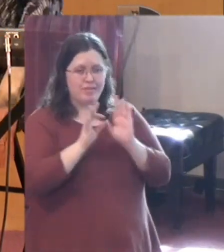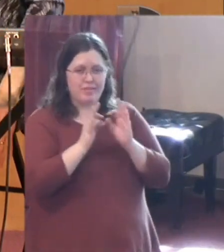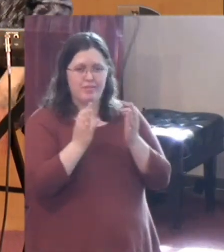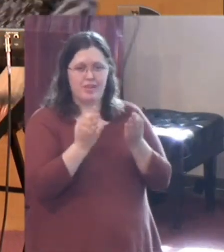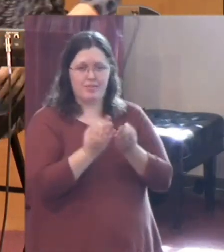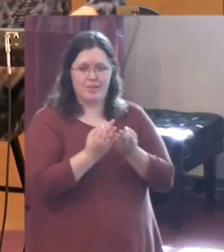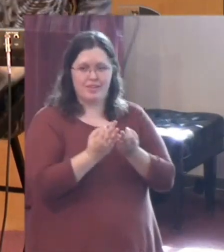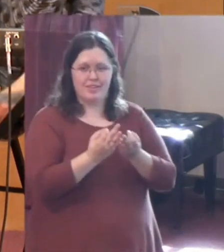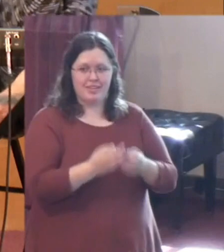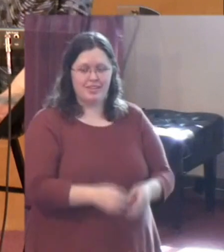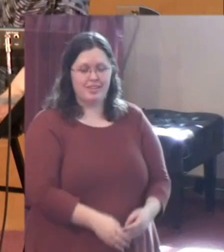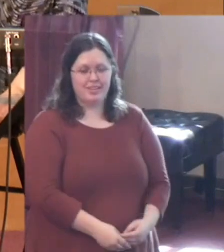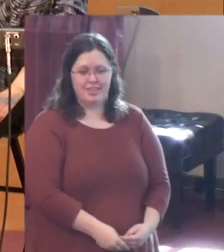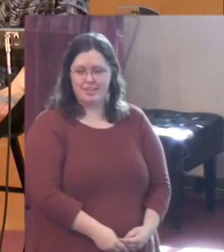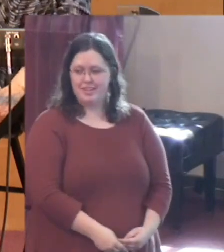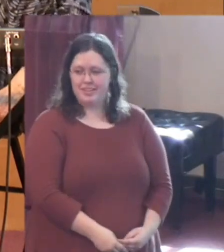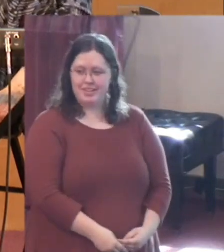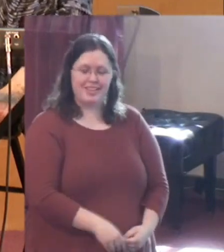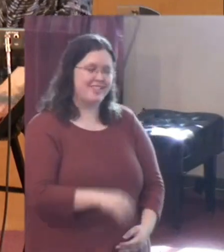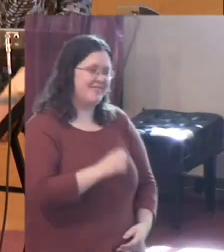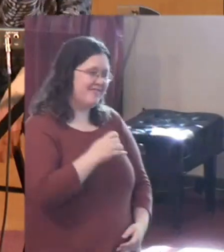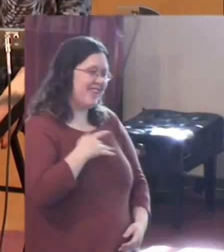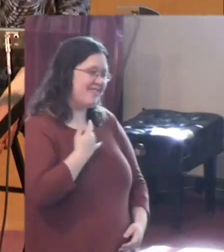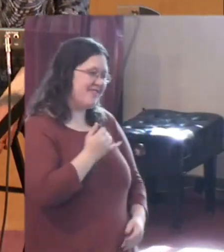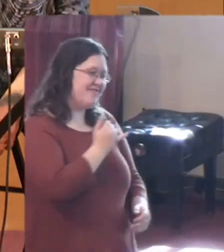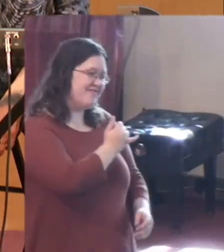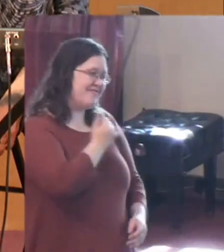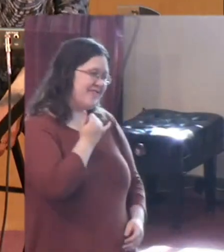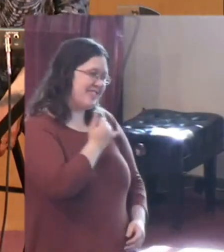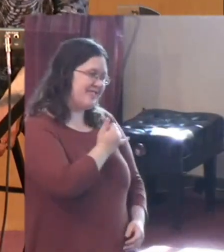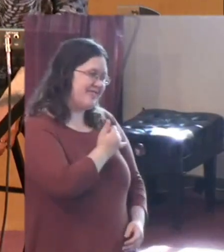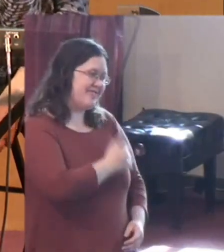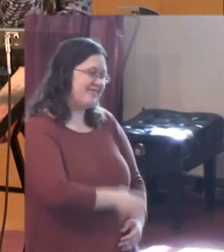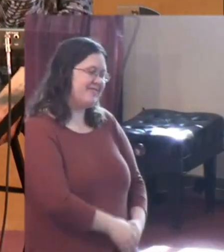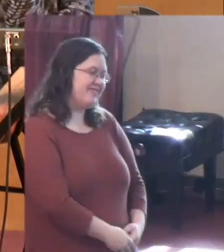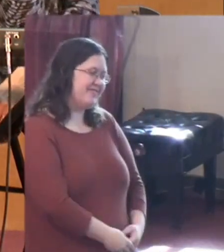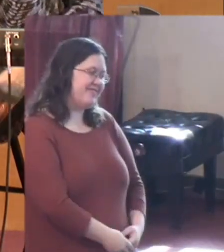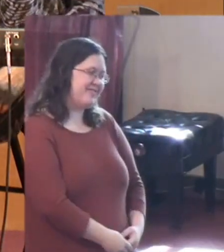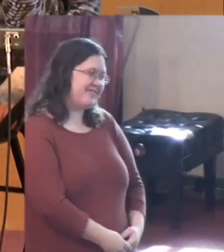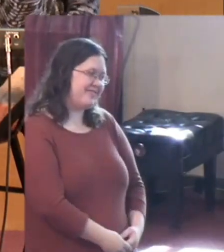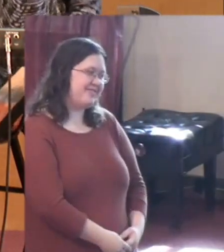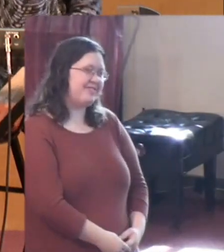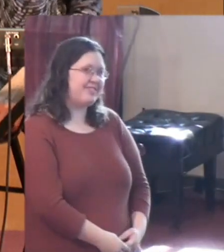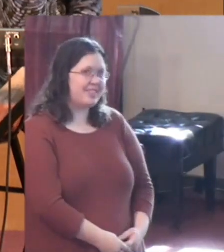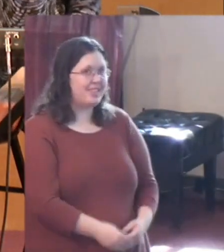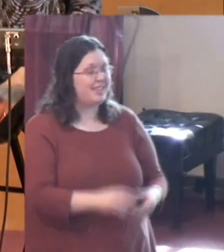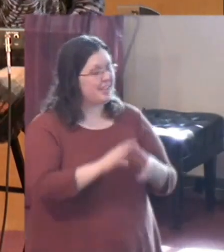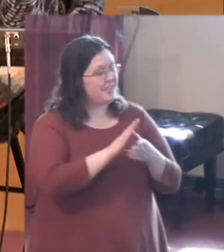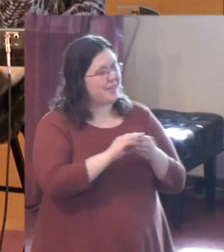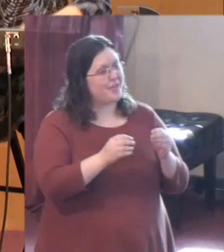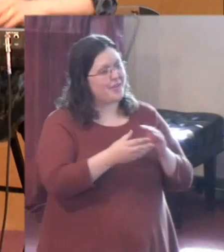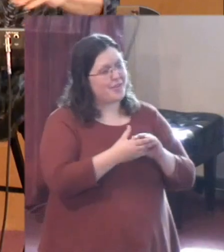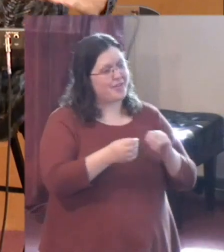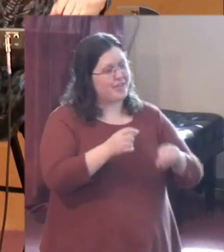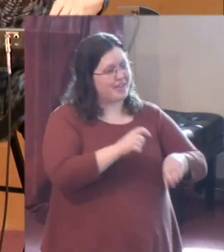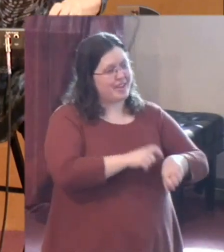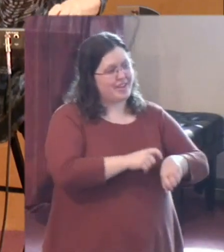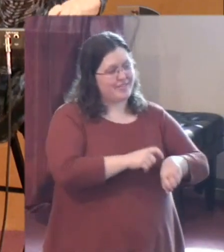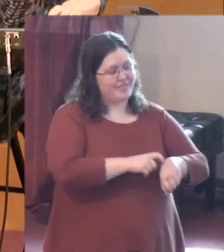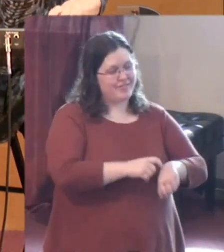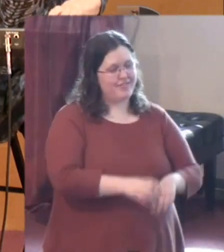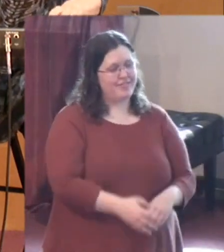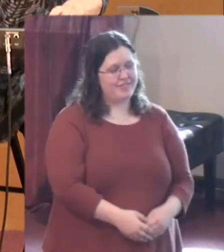I love you. Back at you. Well, so it is story time. And